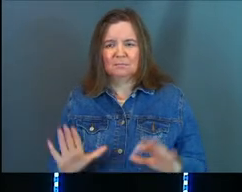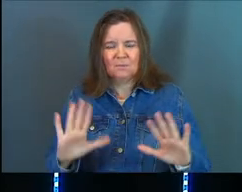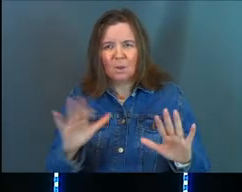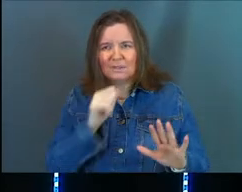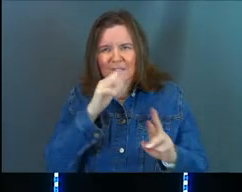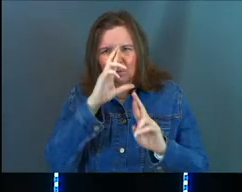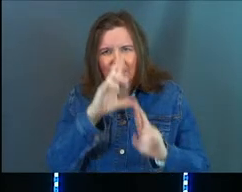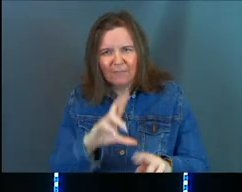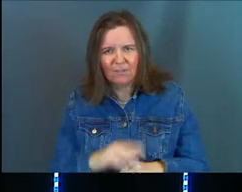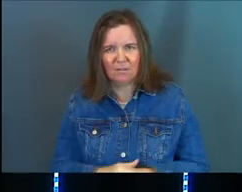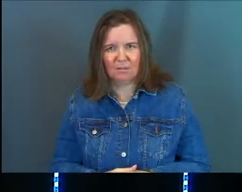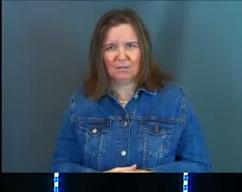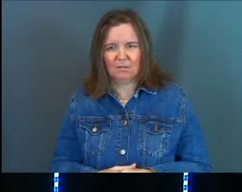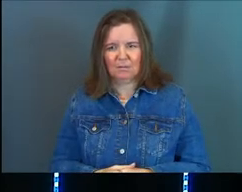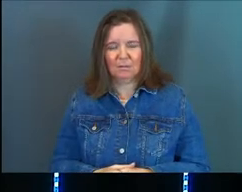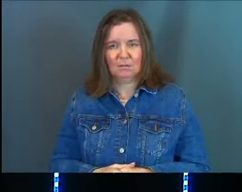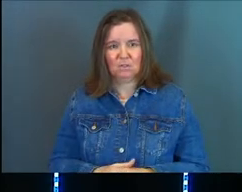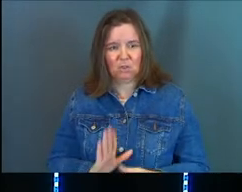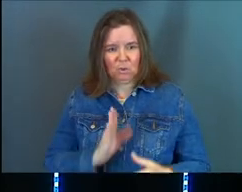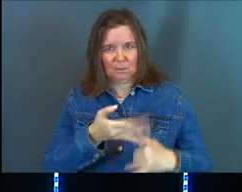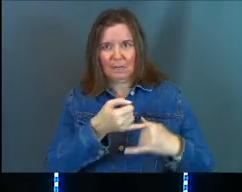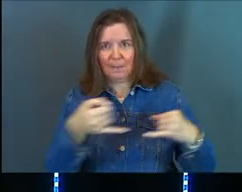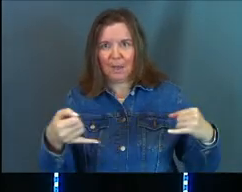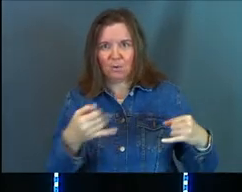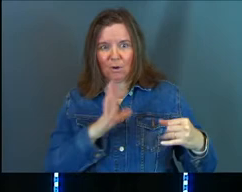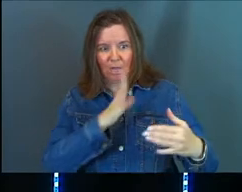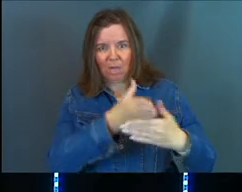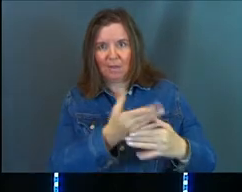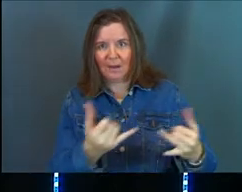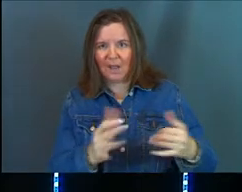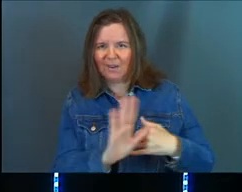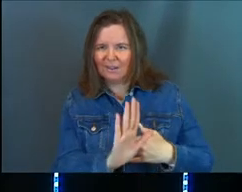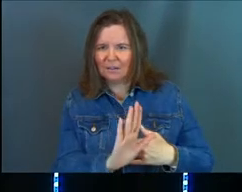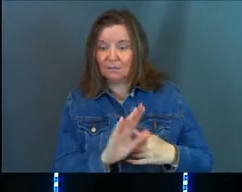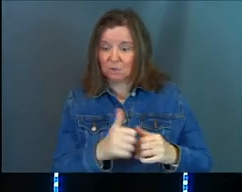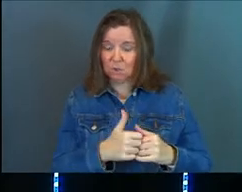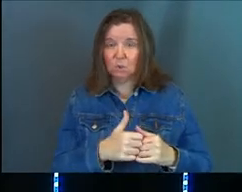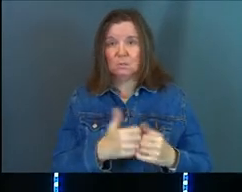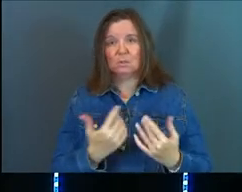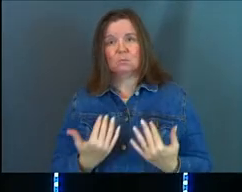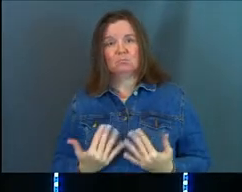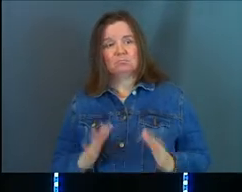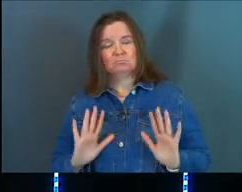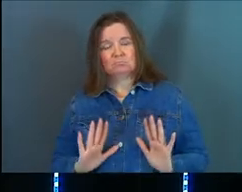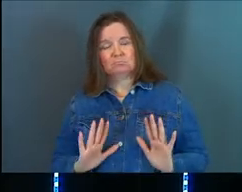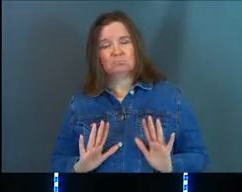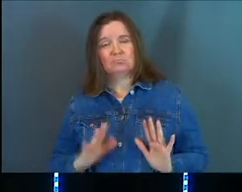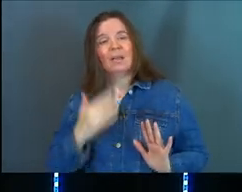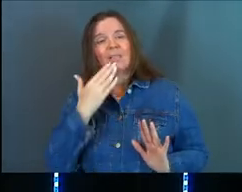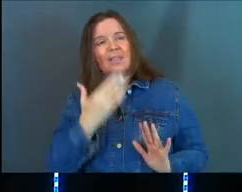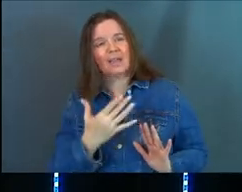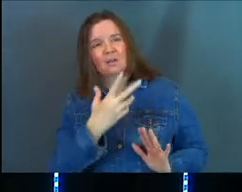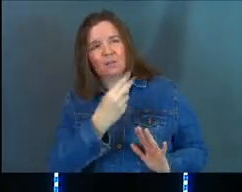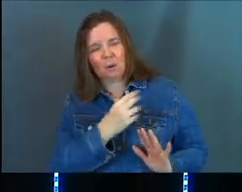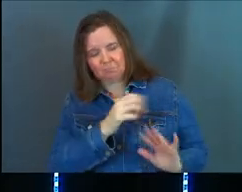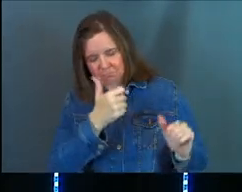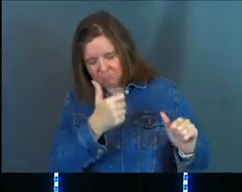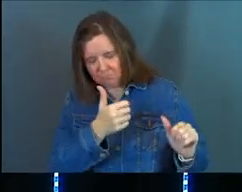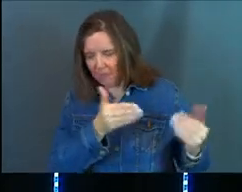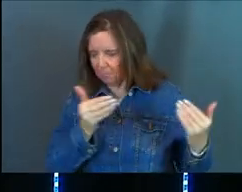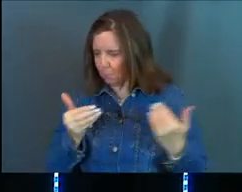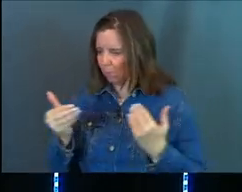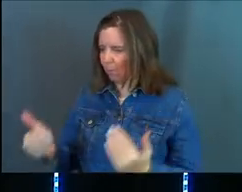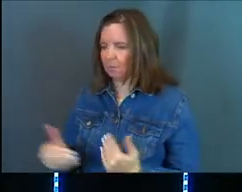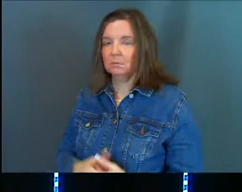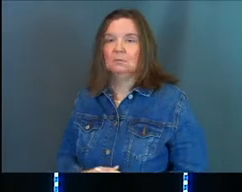it's disrespectful. You're getting into their boundary now. How about you just hang back? Say thank you for that no. Move